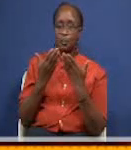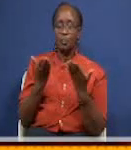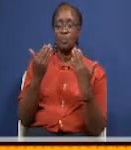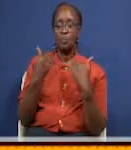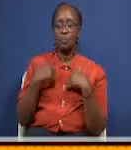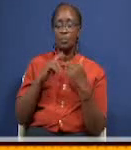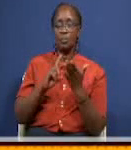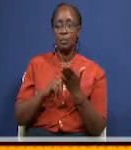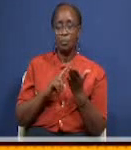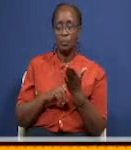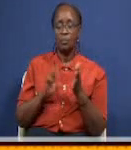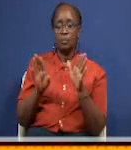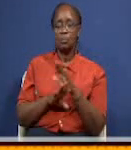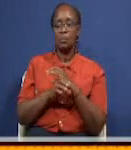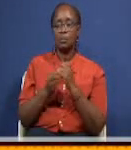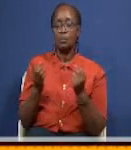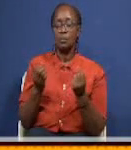this motion. The deputy president,